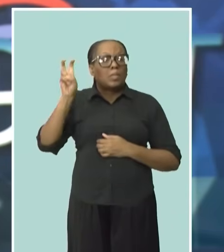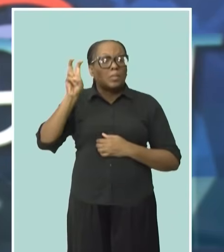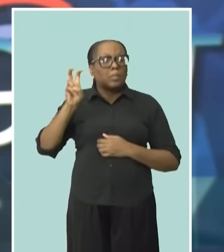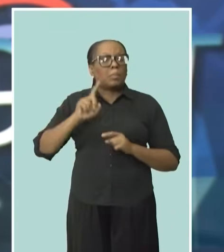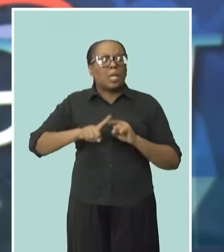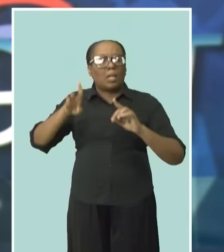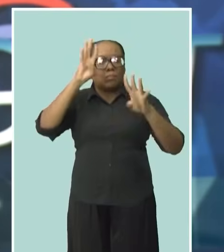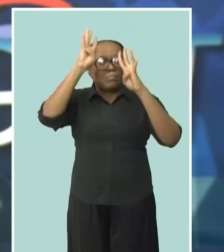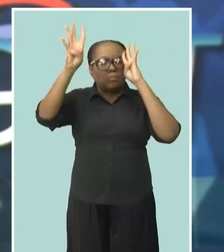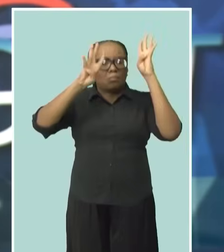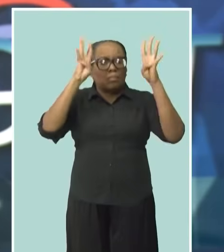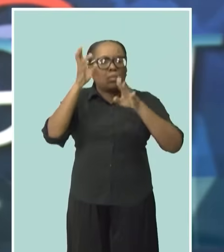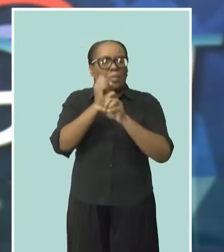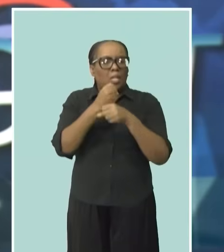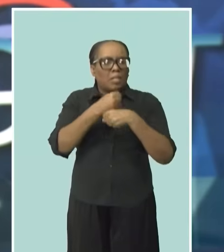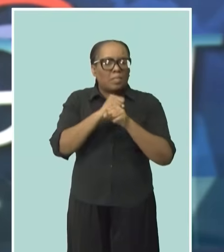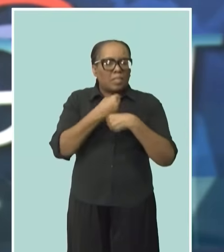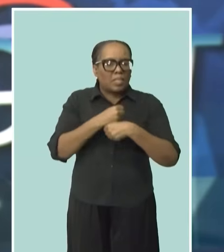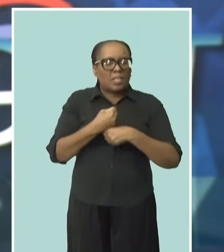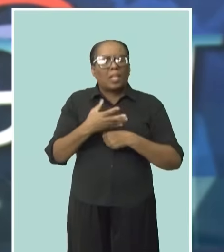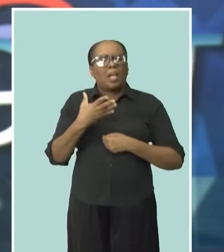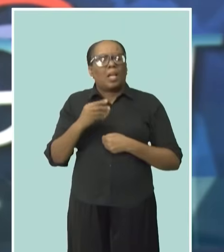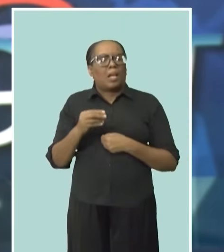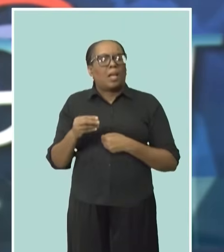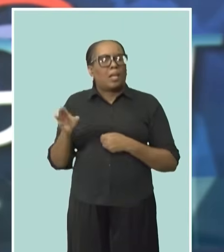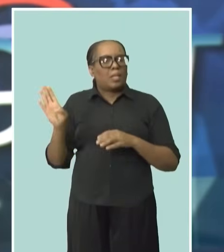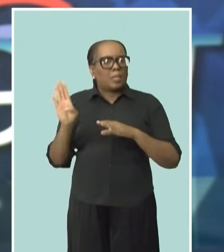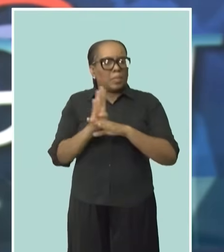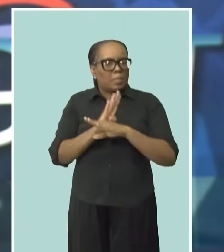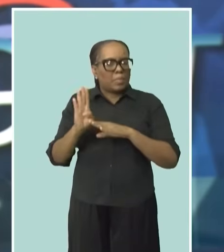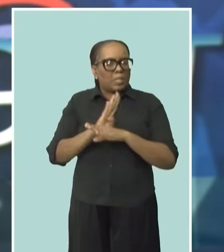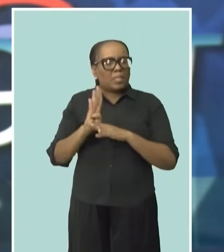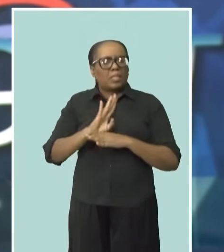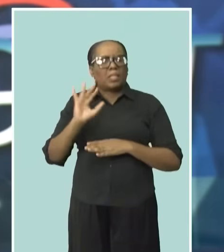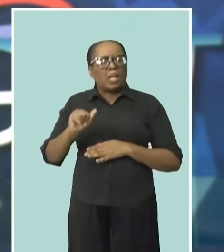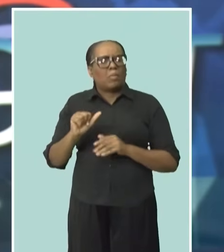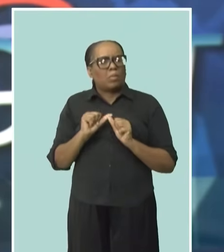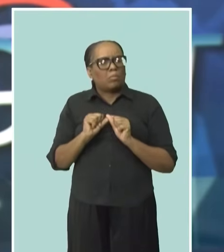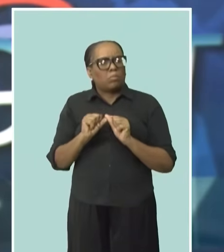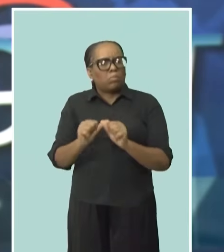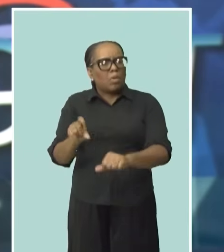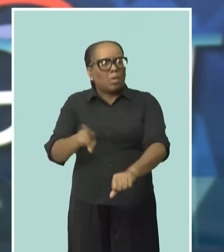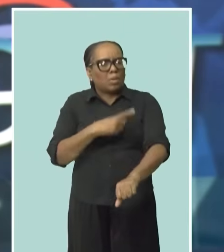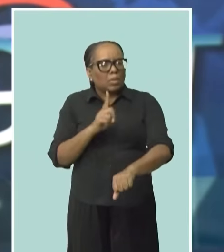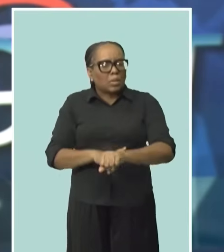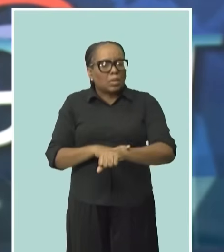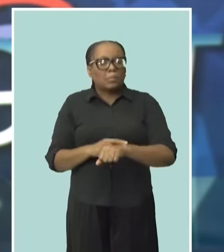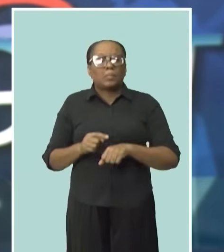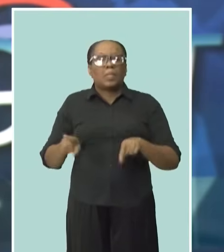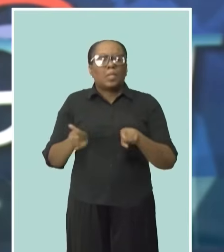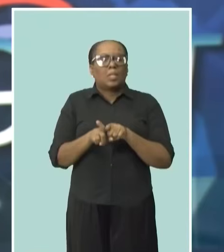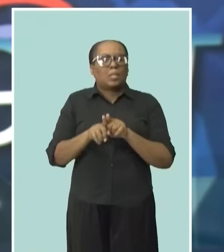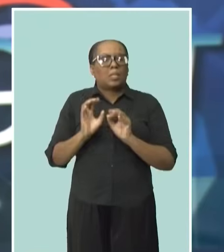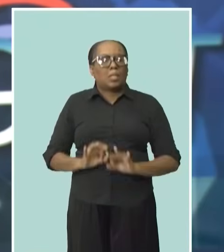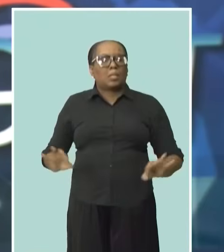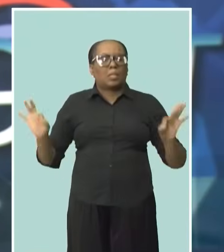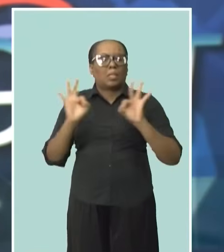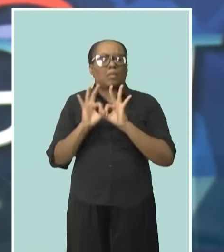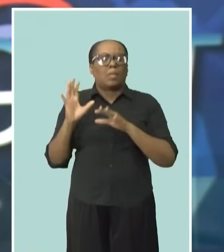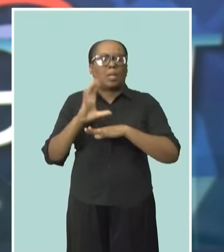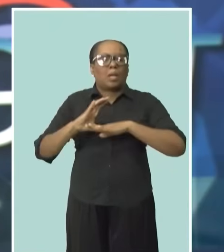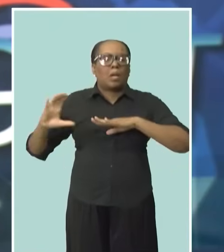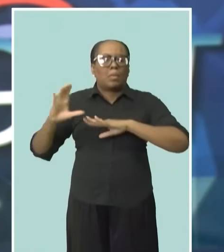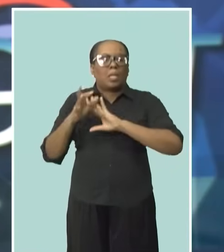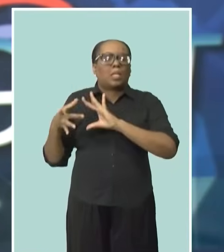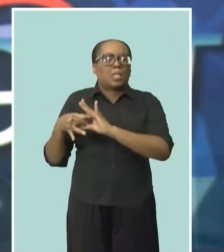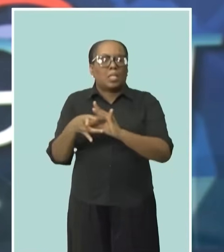for innovation, manufacturing and sustainability-led business. It also looked at the importance of regional connectivity and new